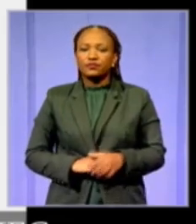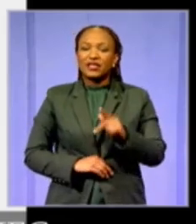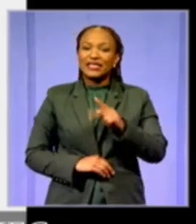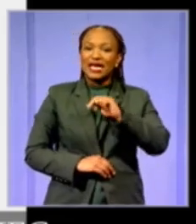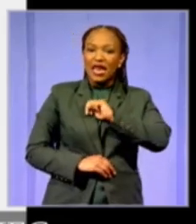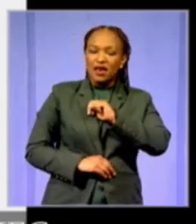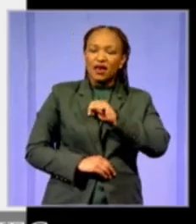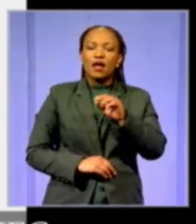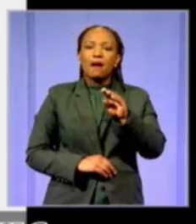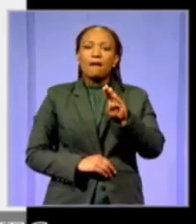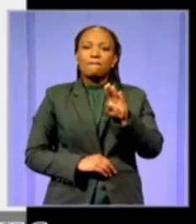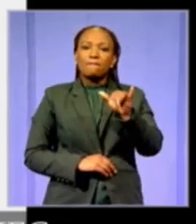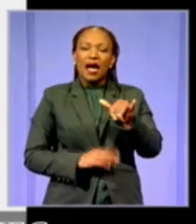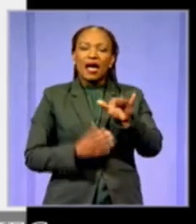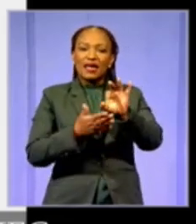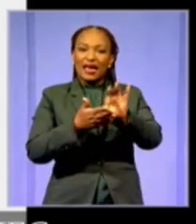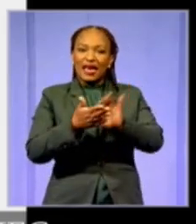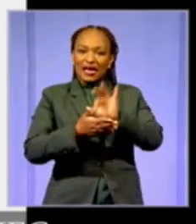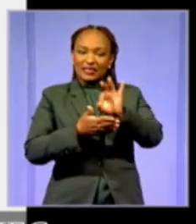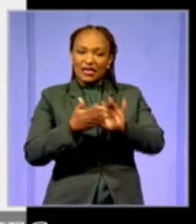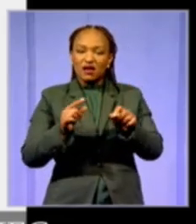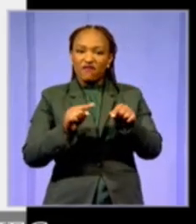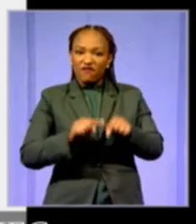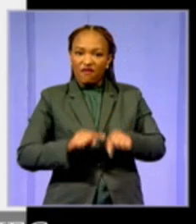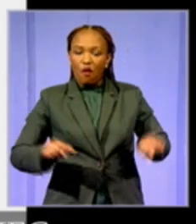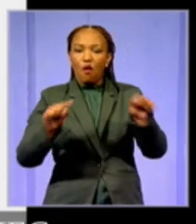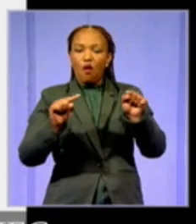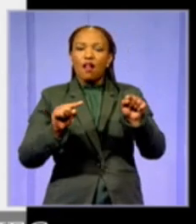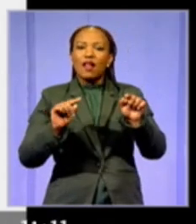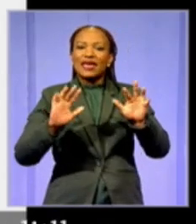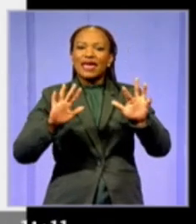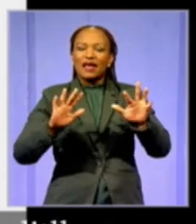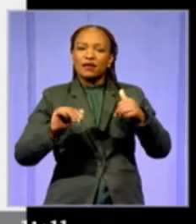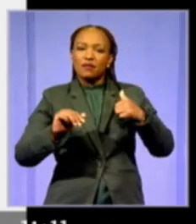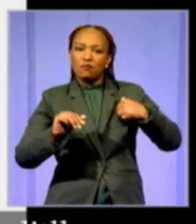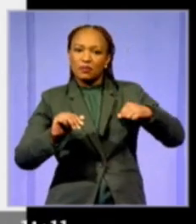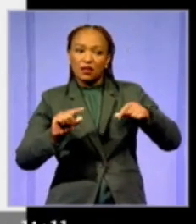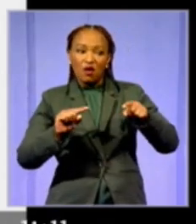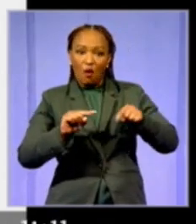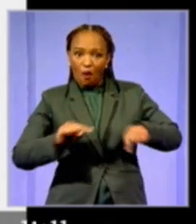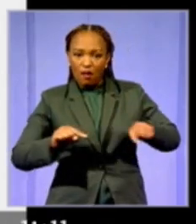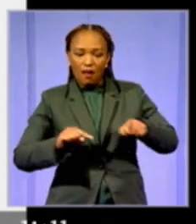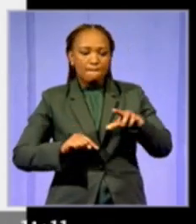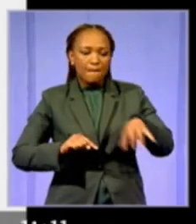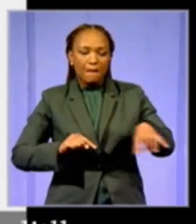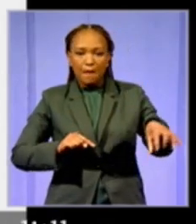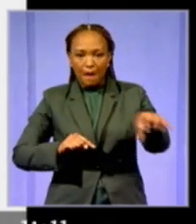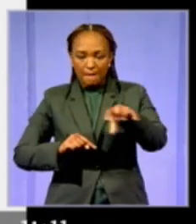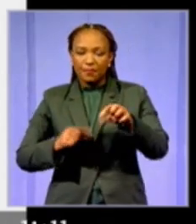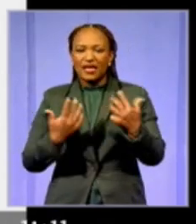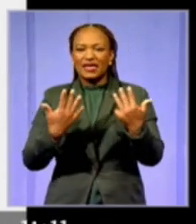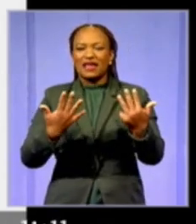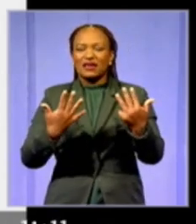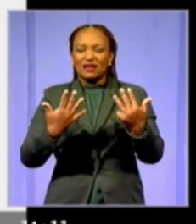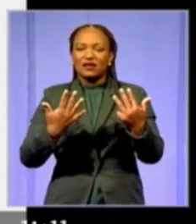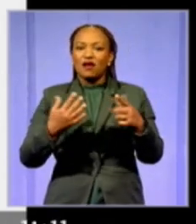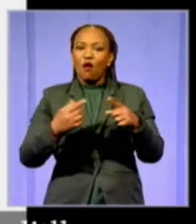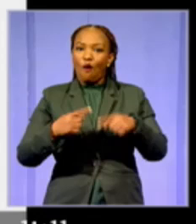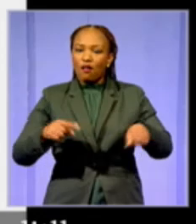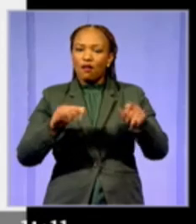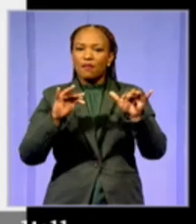9. Ditlhopho tlaleletso di le 9 di ne di tshwere mo bo masepaleng ba le 6. Seo se bakilwe ke ba lekgotla ba ba